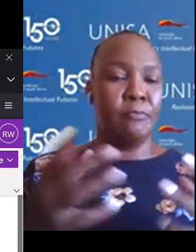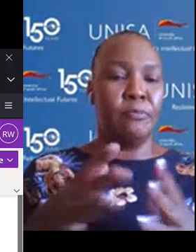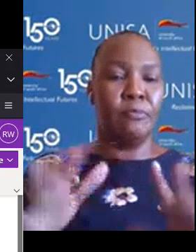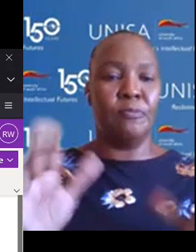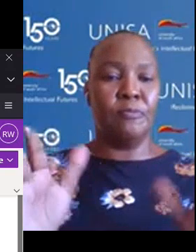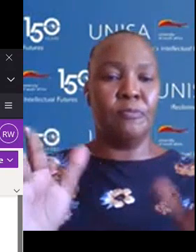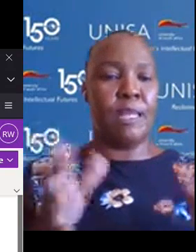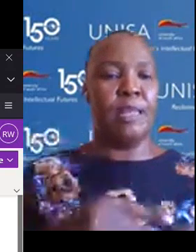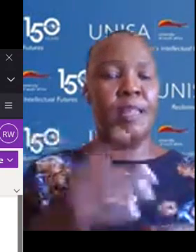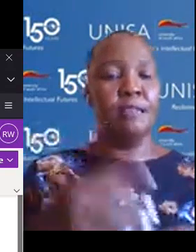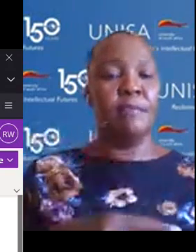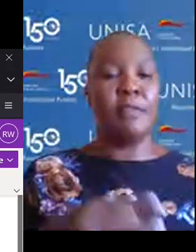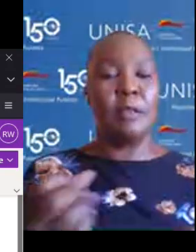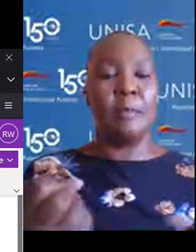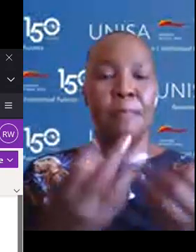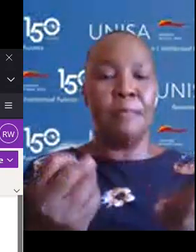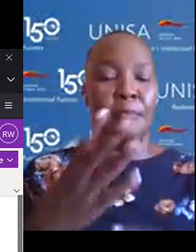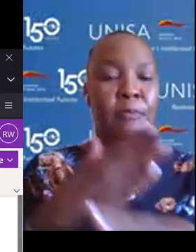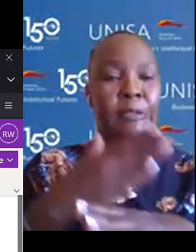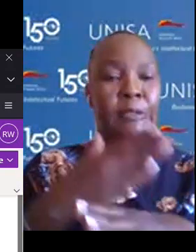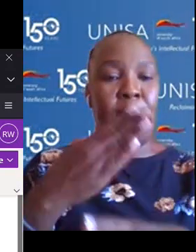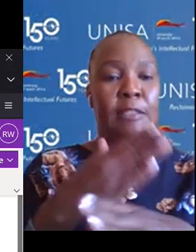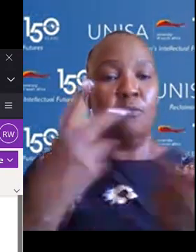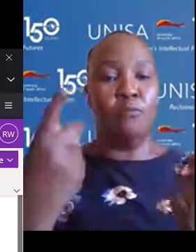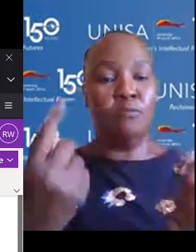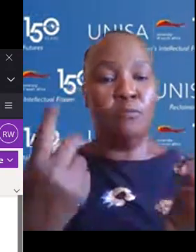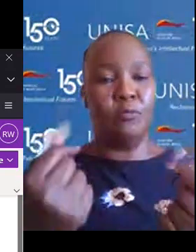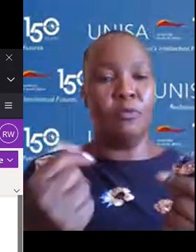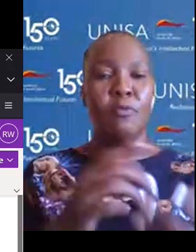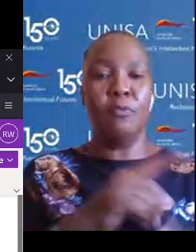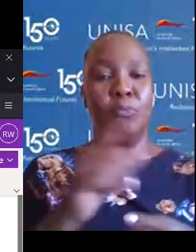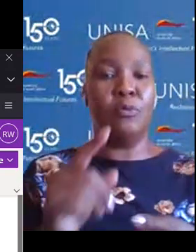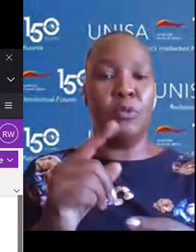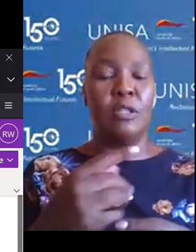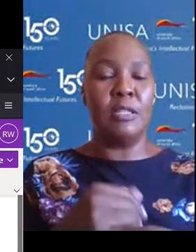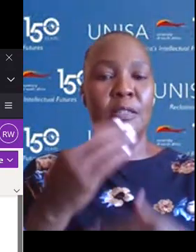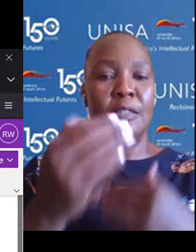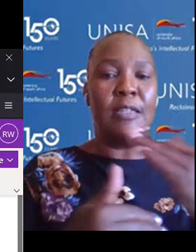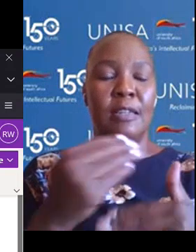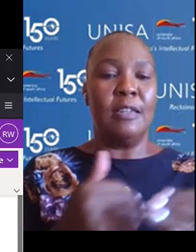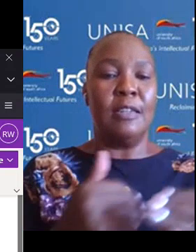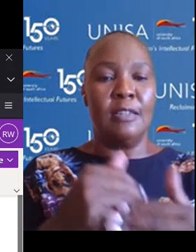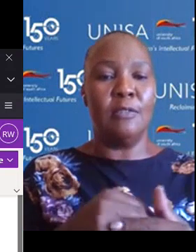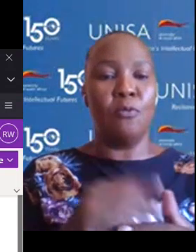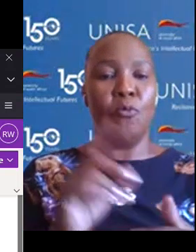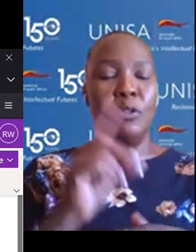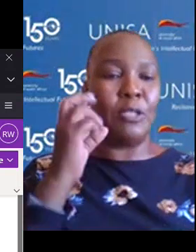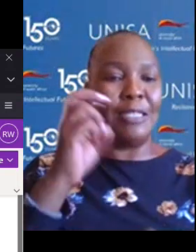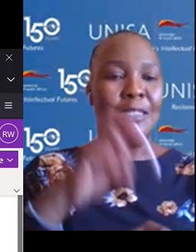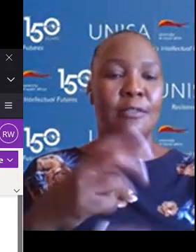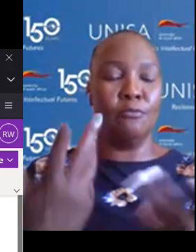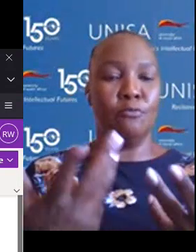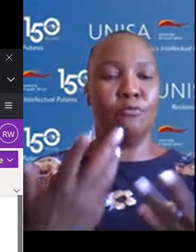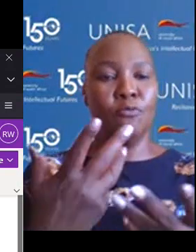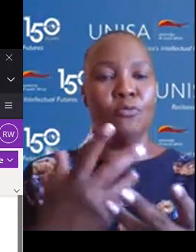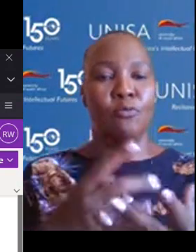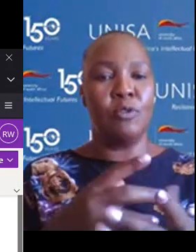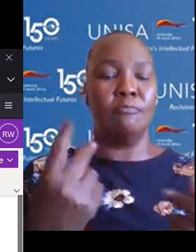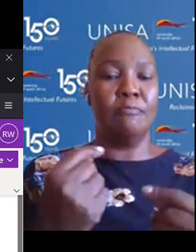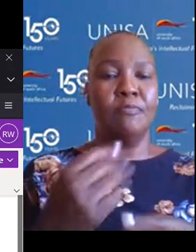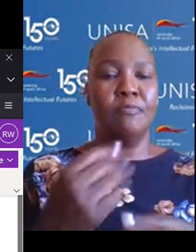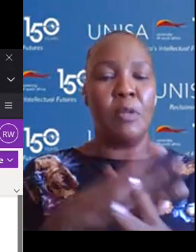done. So if you've got a lot of tasks to do that needs to be done in order, you can keep track what you have done, what you need to do, and you can actually make